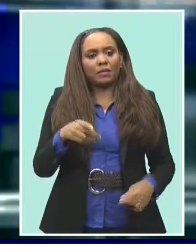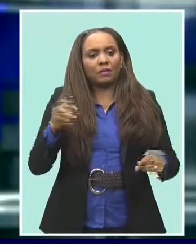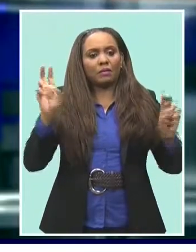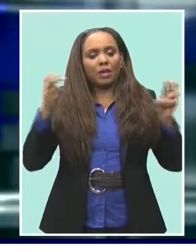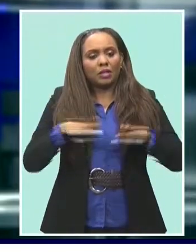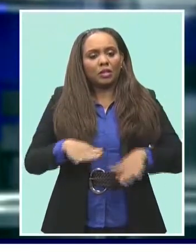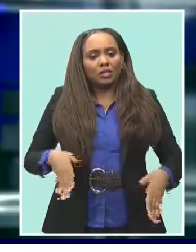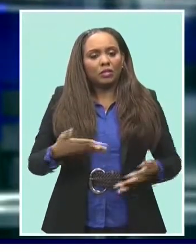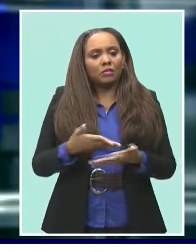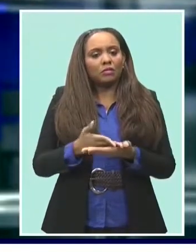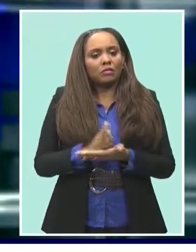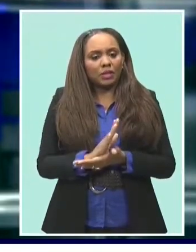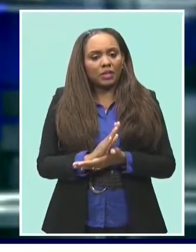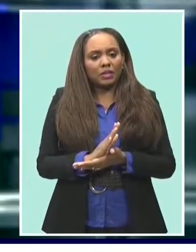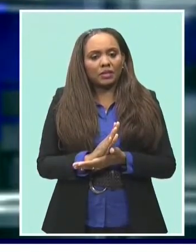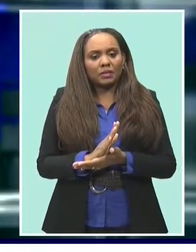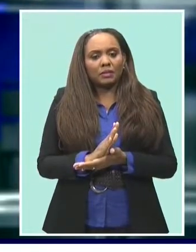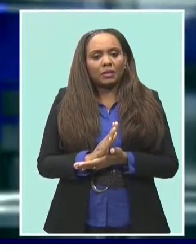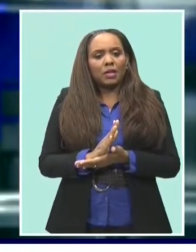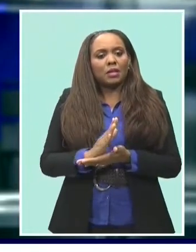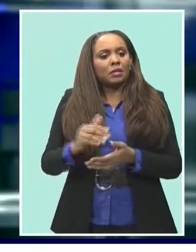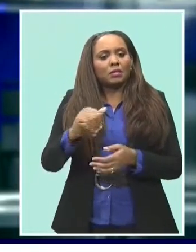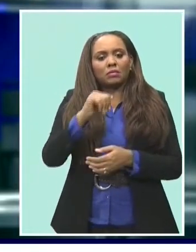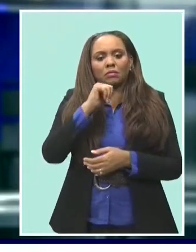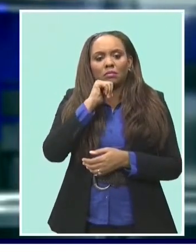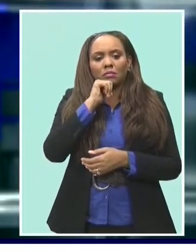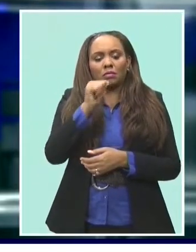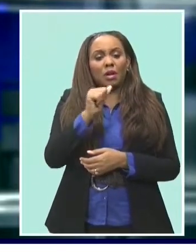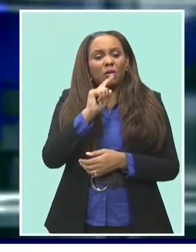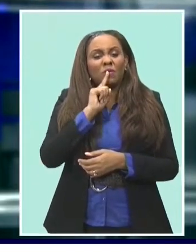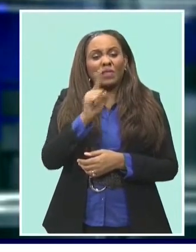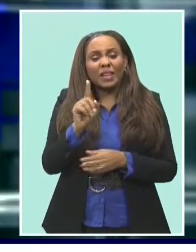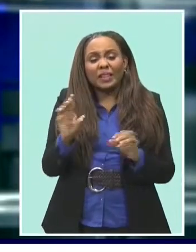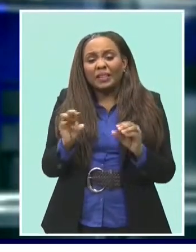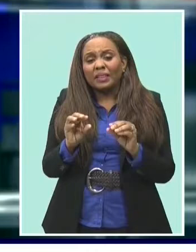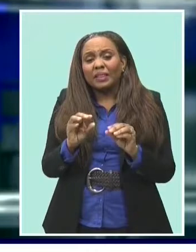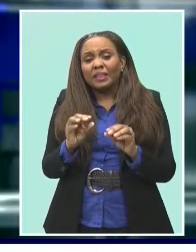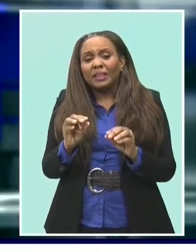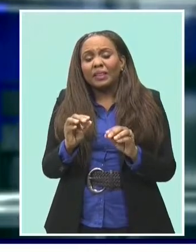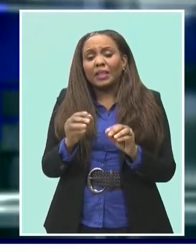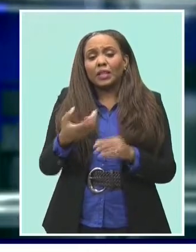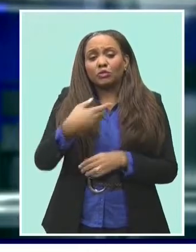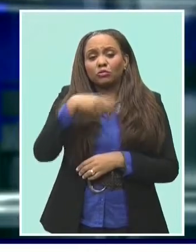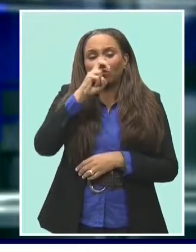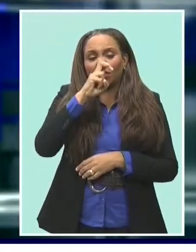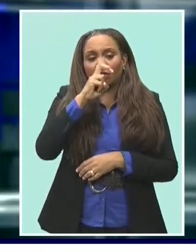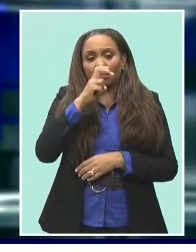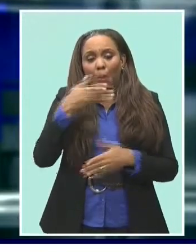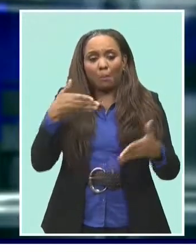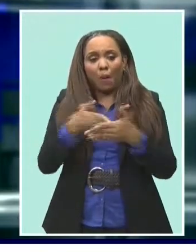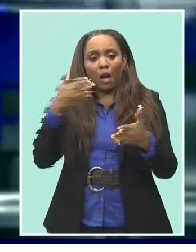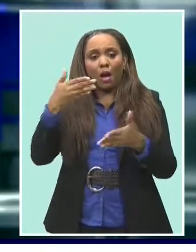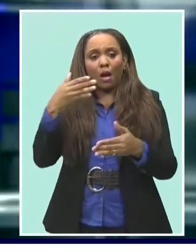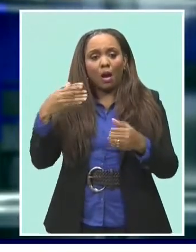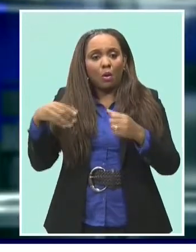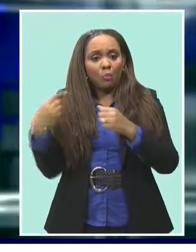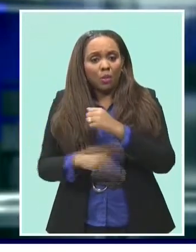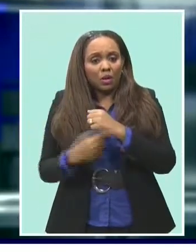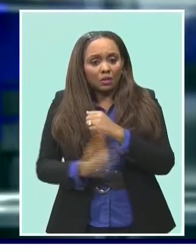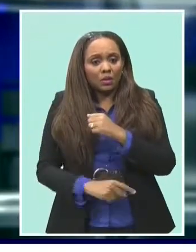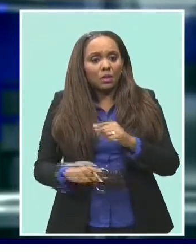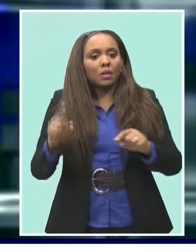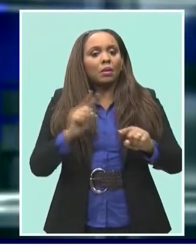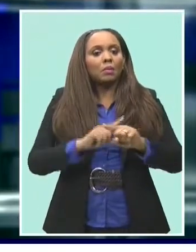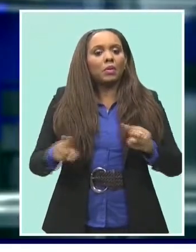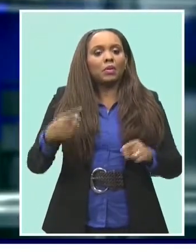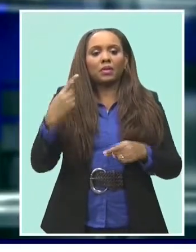which has been ratified by countries which are not even in the UN, does not explicitly ban corporal punishment. What it does, though, is